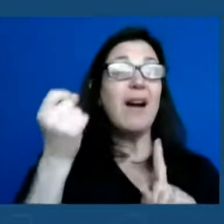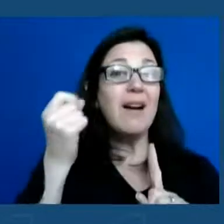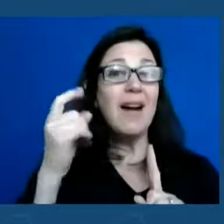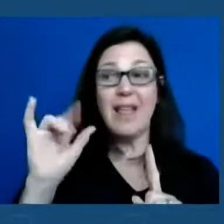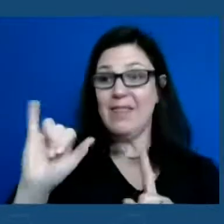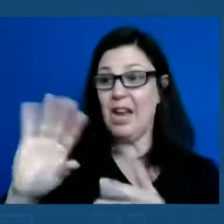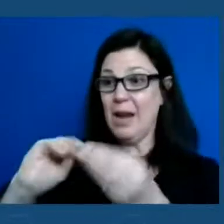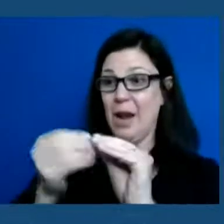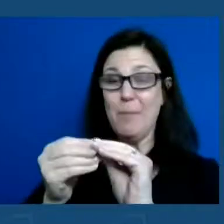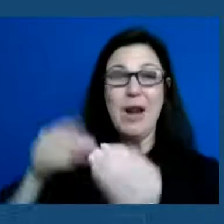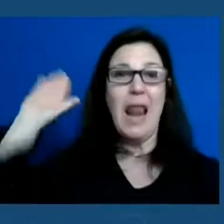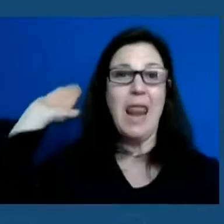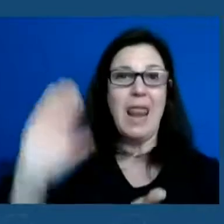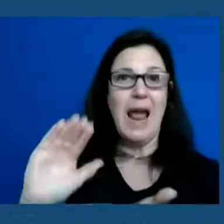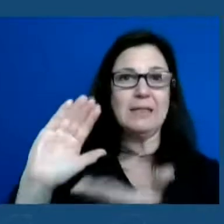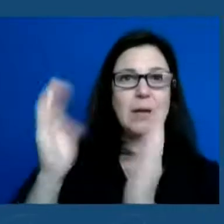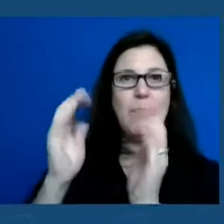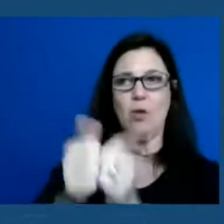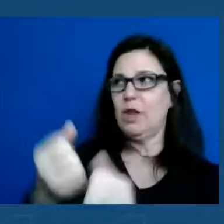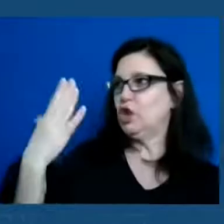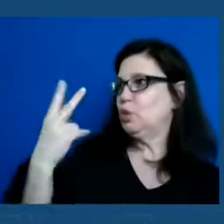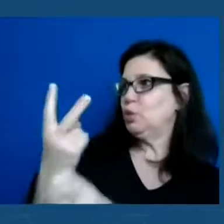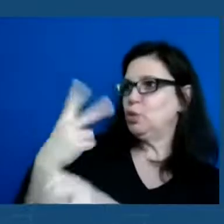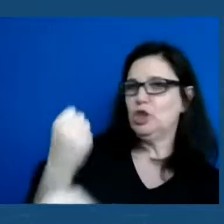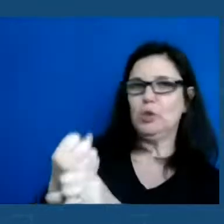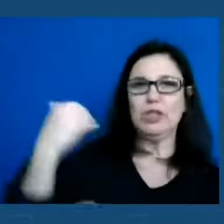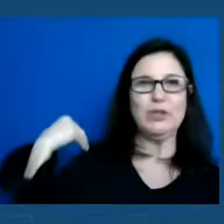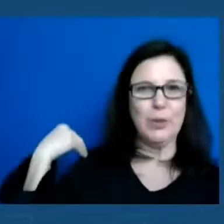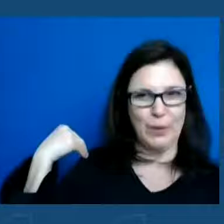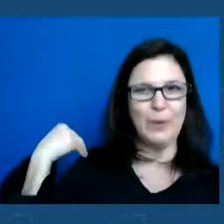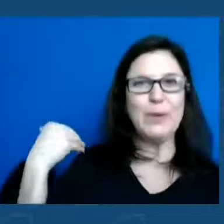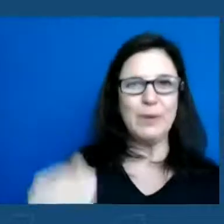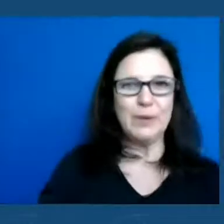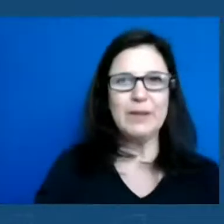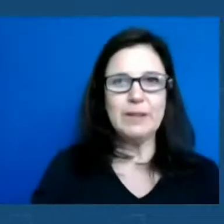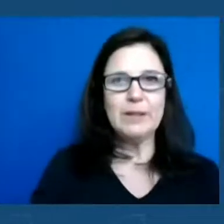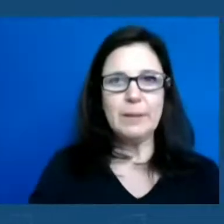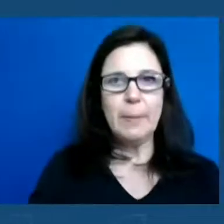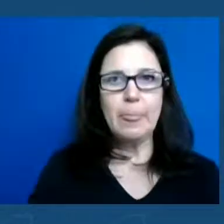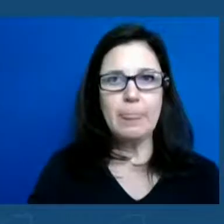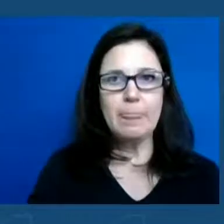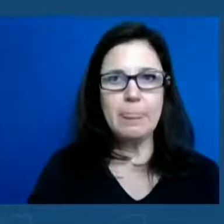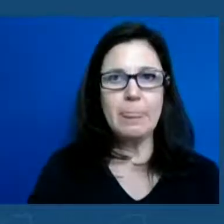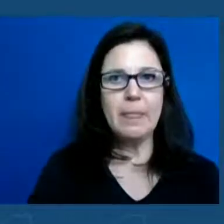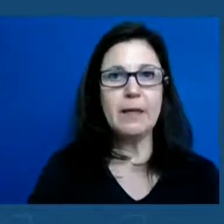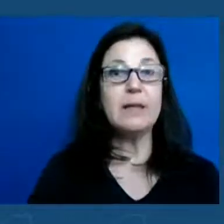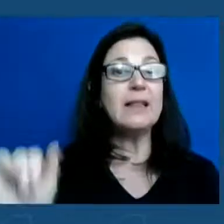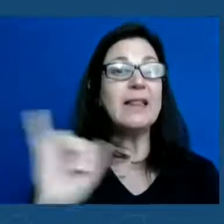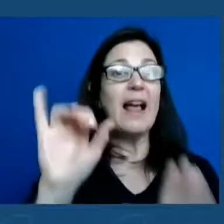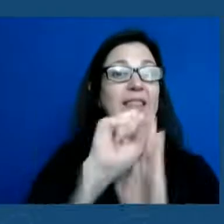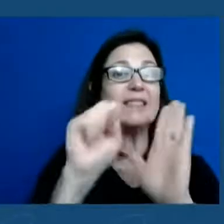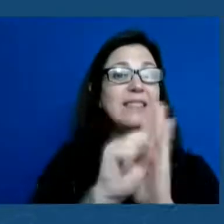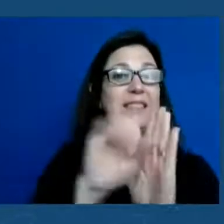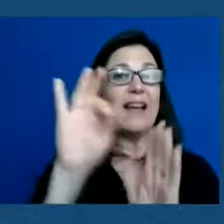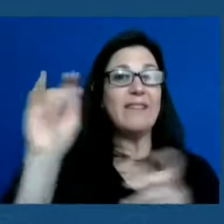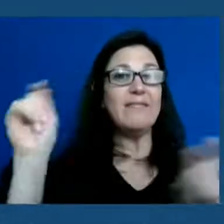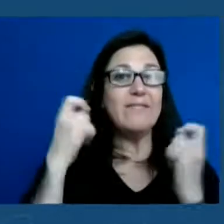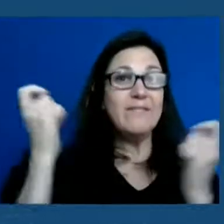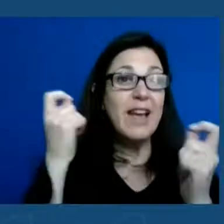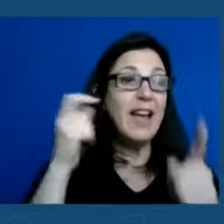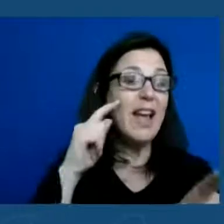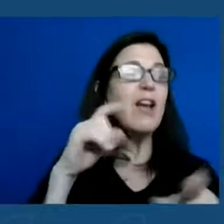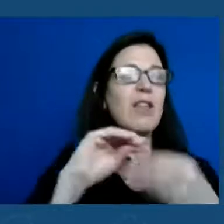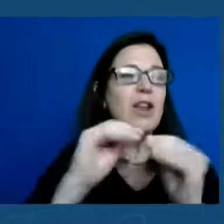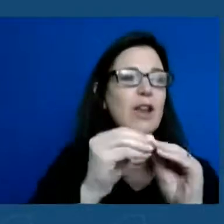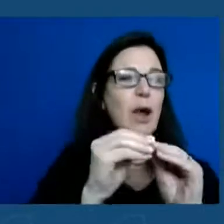We don't have that a test being conducted at a facility like the state fair where the numbers are automatically tracked by the local and state health